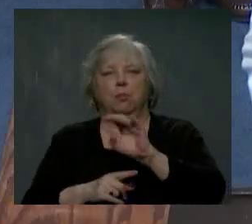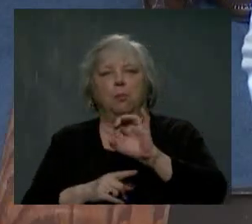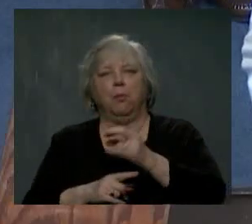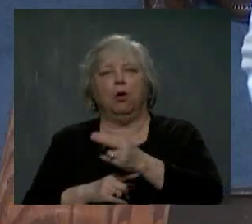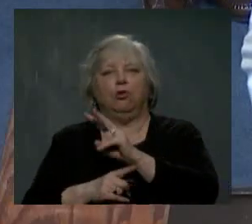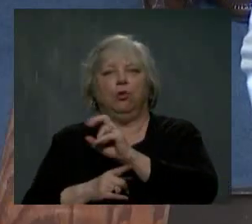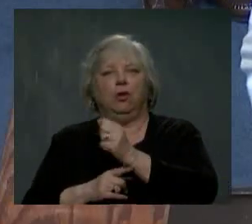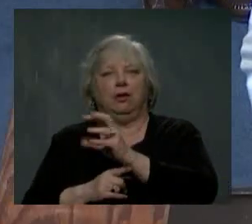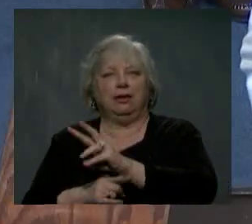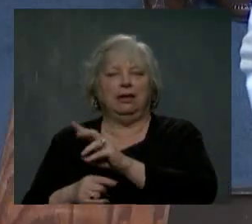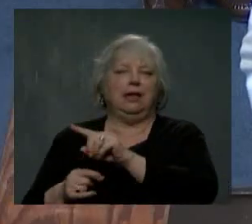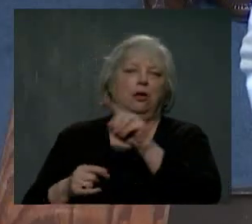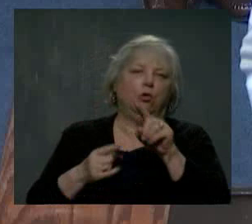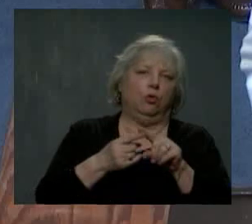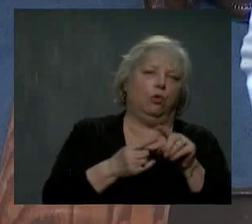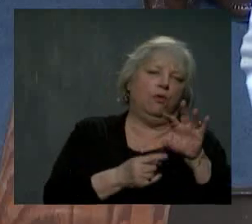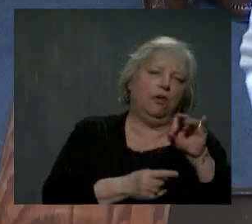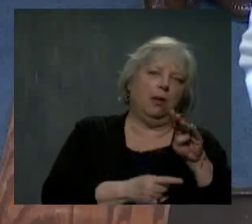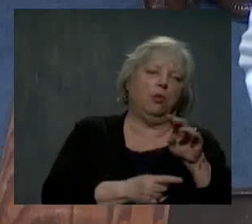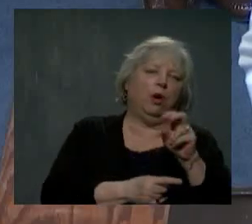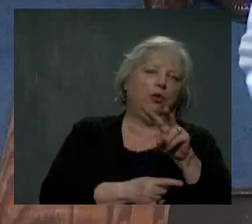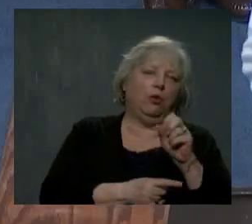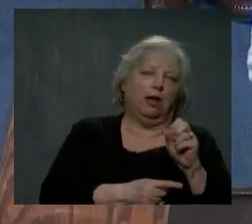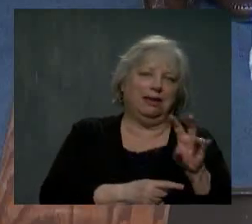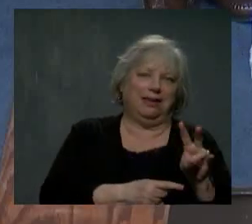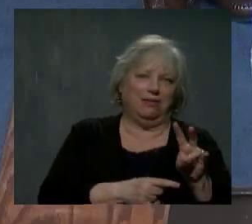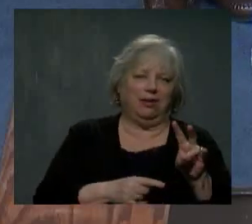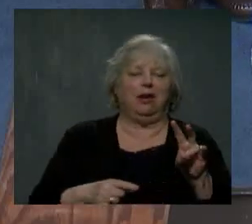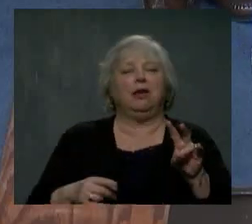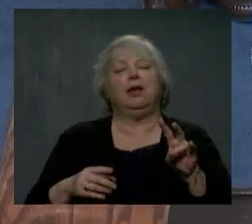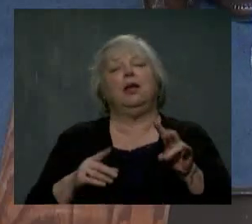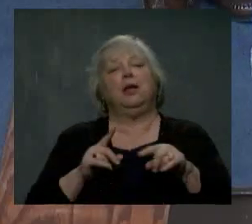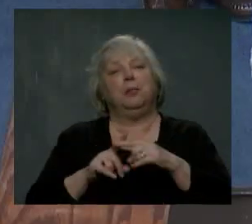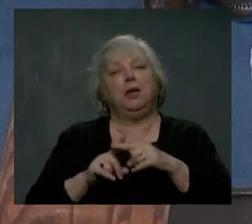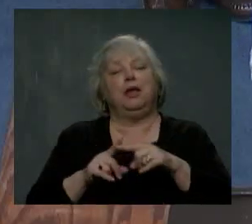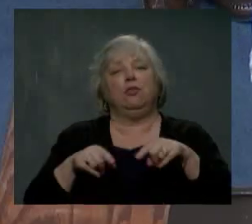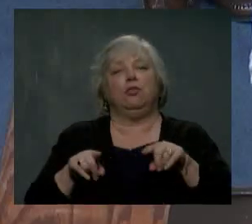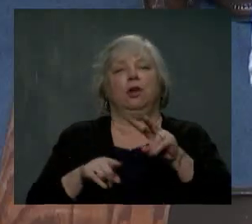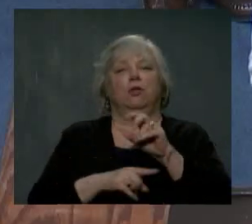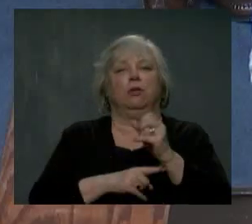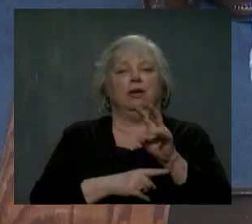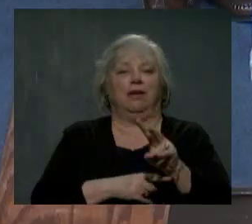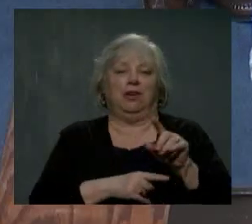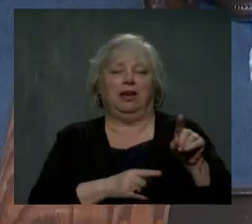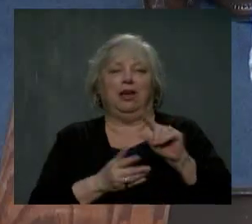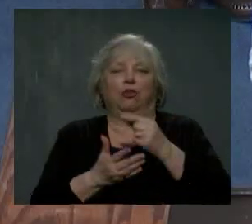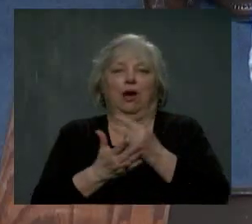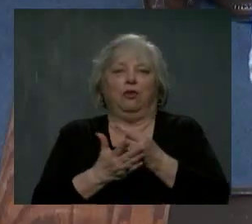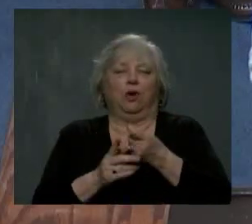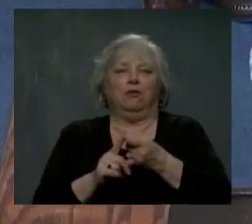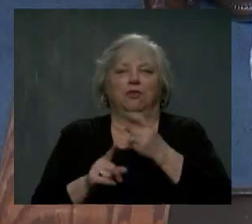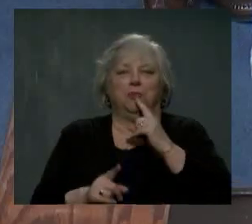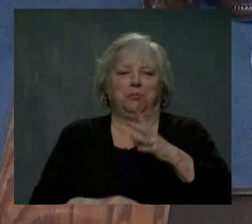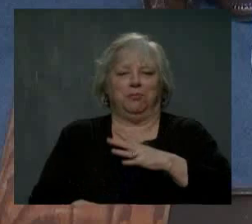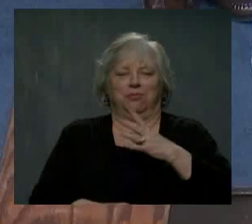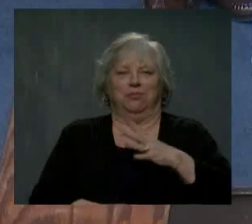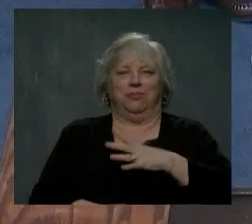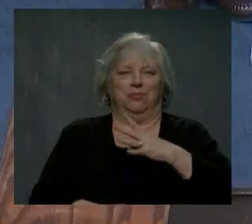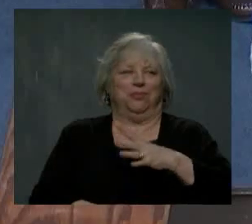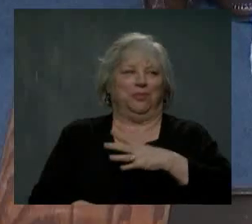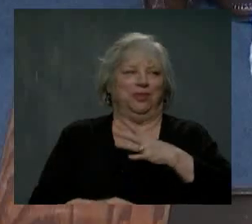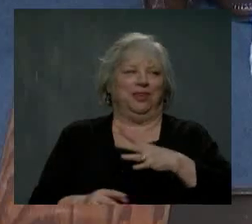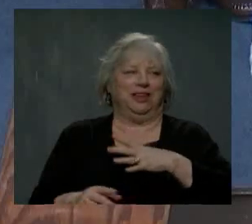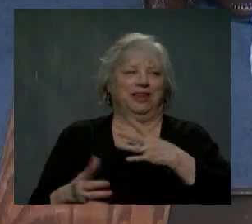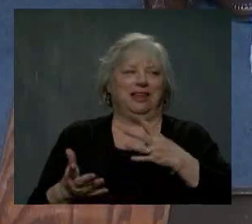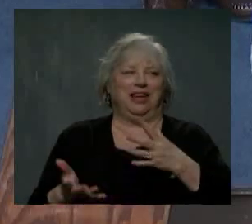2016 to February 2017. In addition, in 2017, he graduated from a prestigious